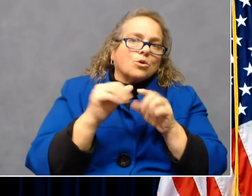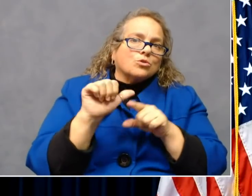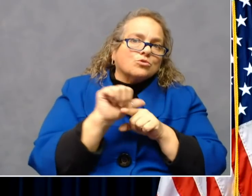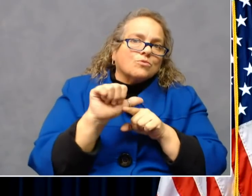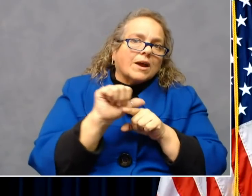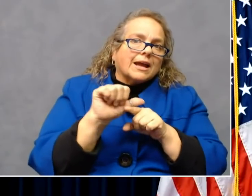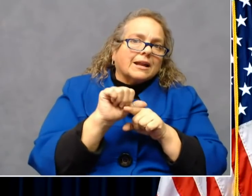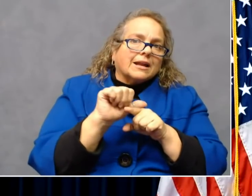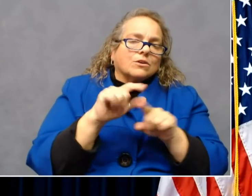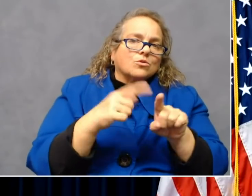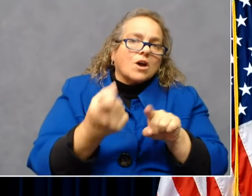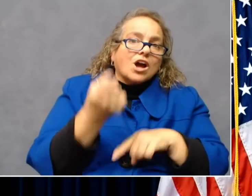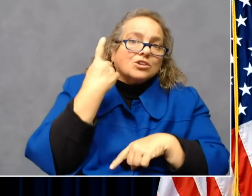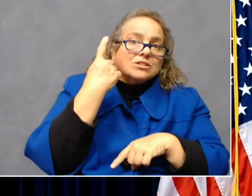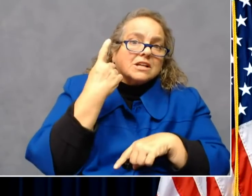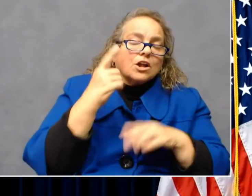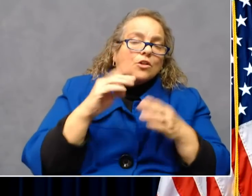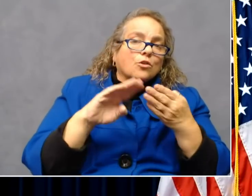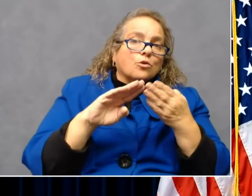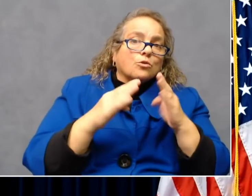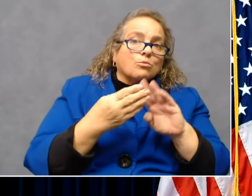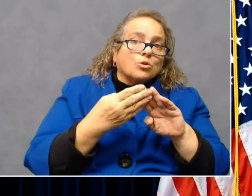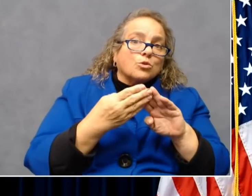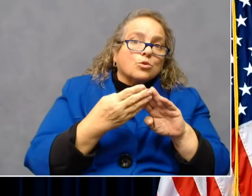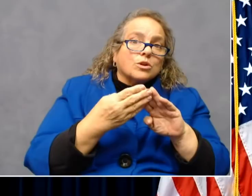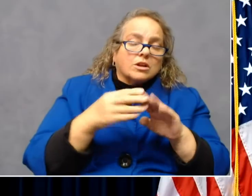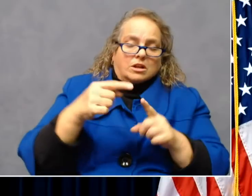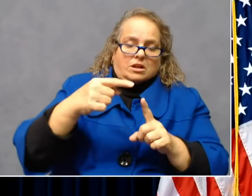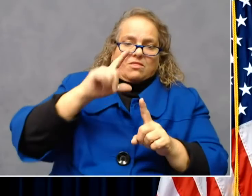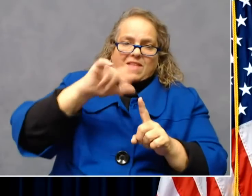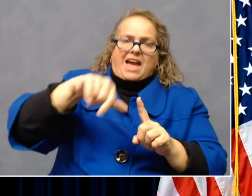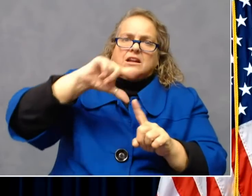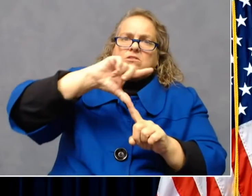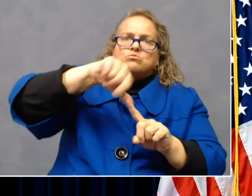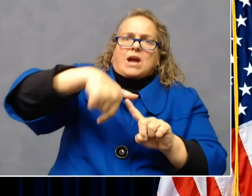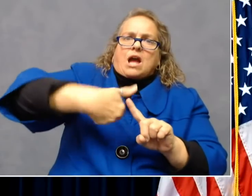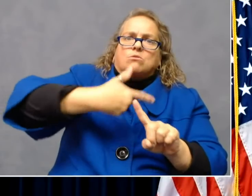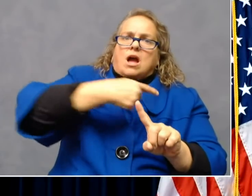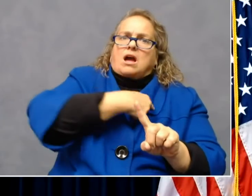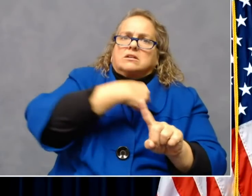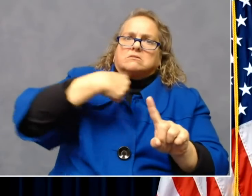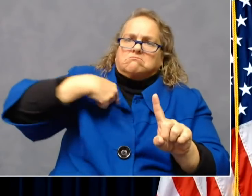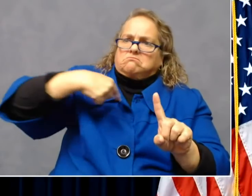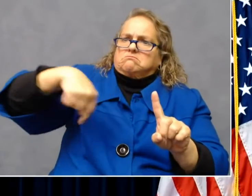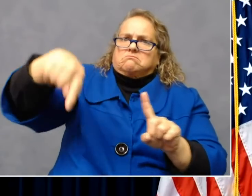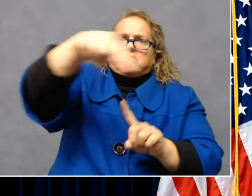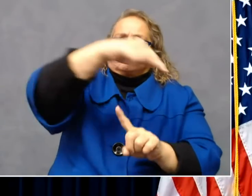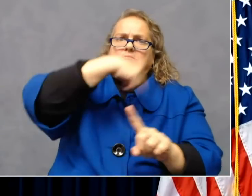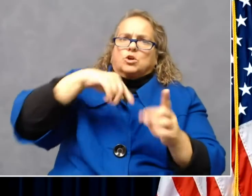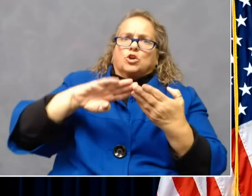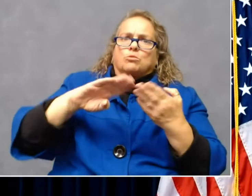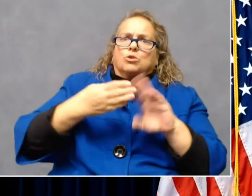understanding the communities around us, and we need to do a better job.